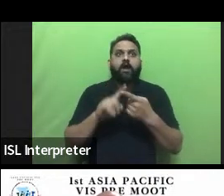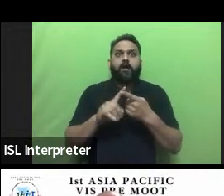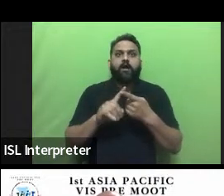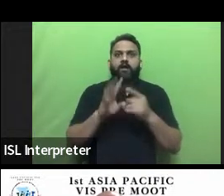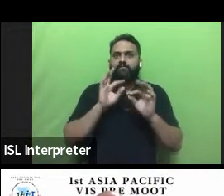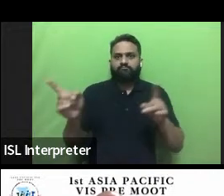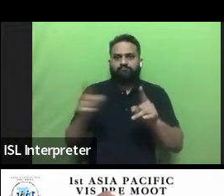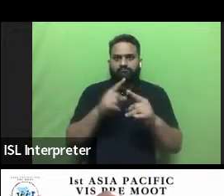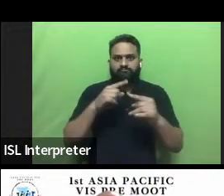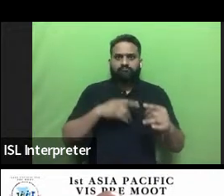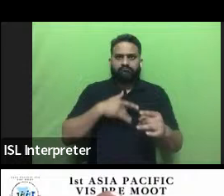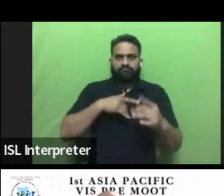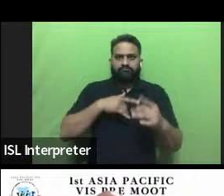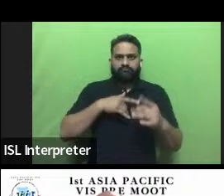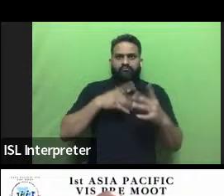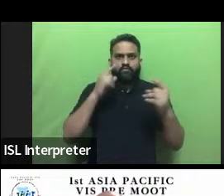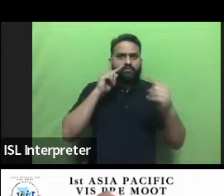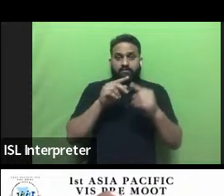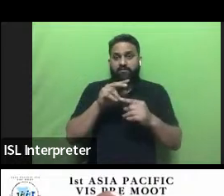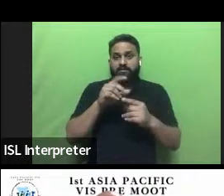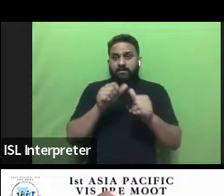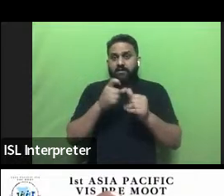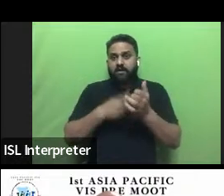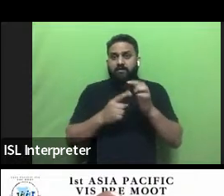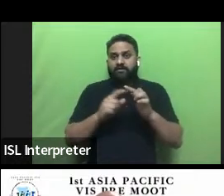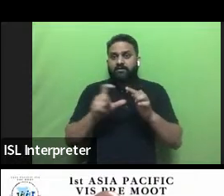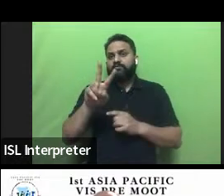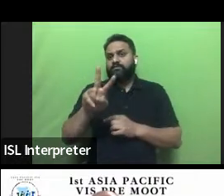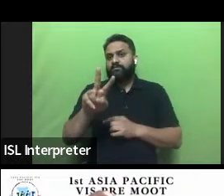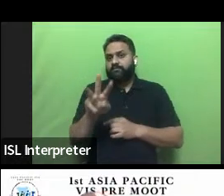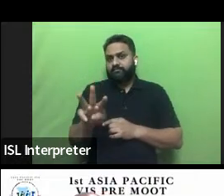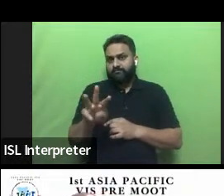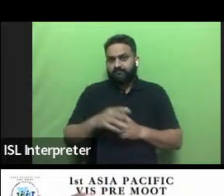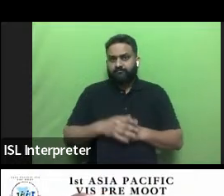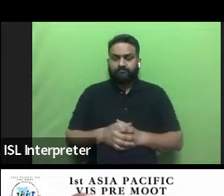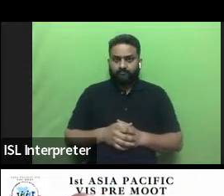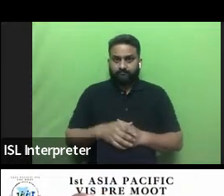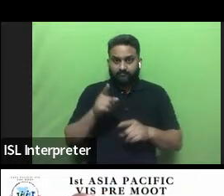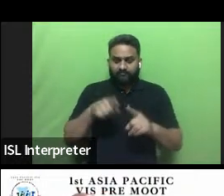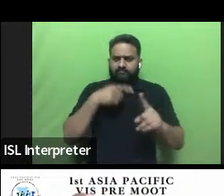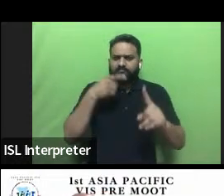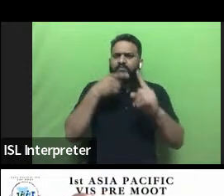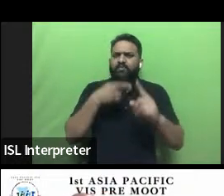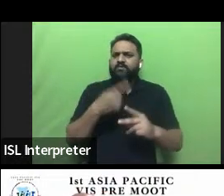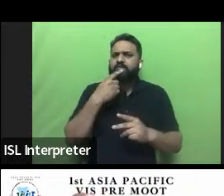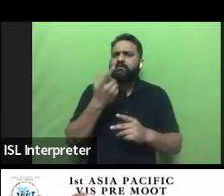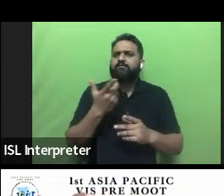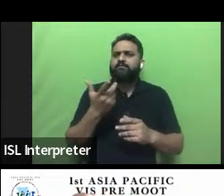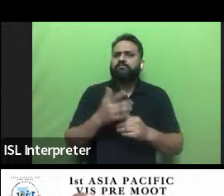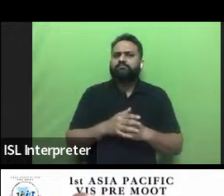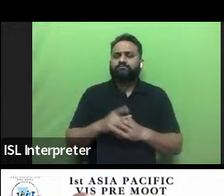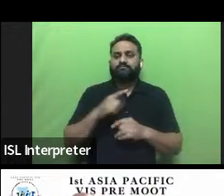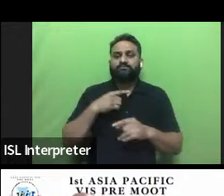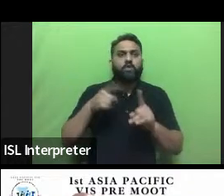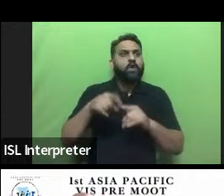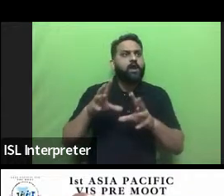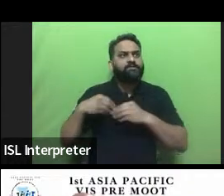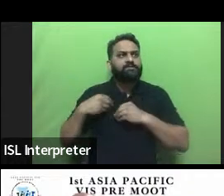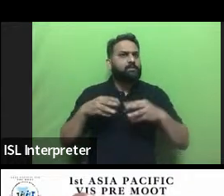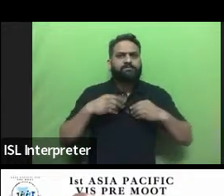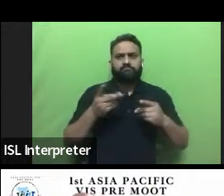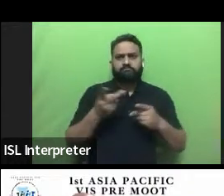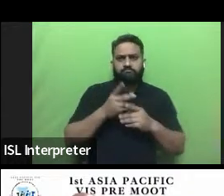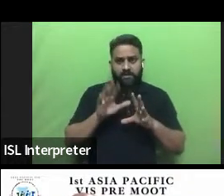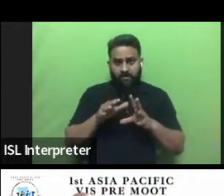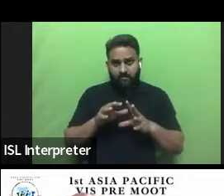per Article 23. And a statement made by the offeree indicating assent to an offer is acceptance for these purposes, under